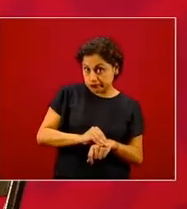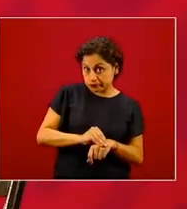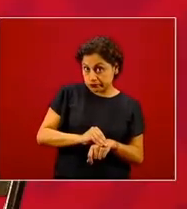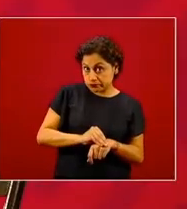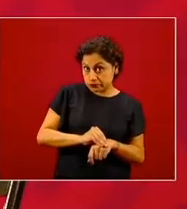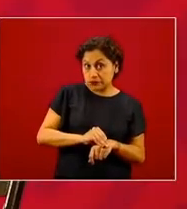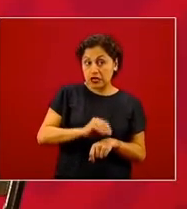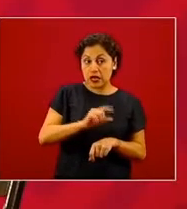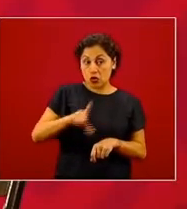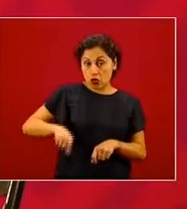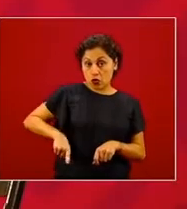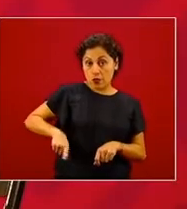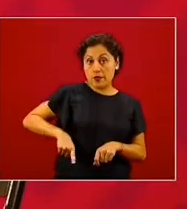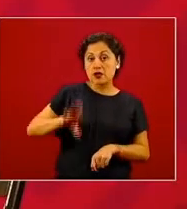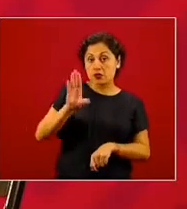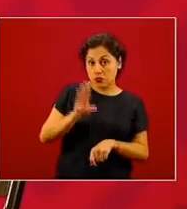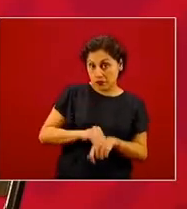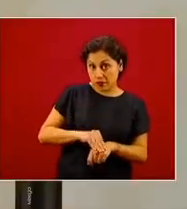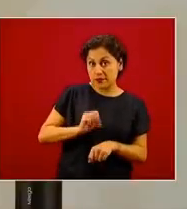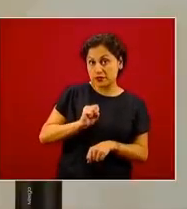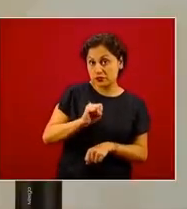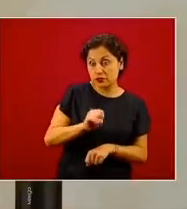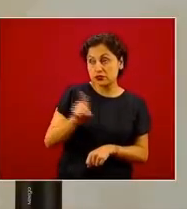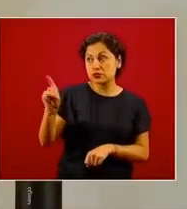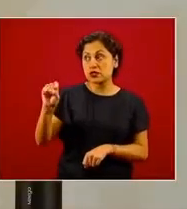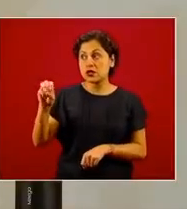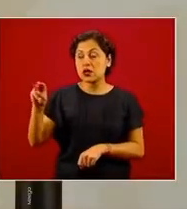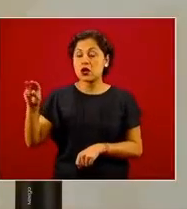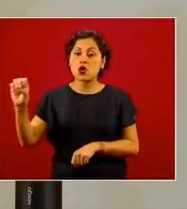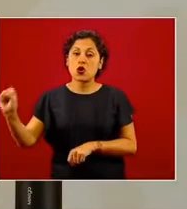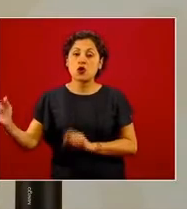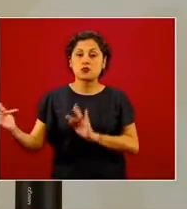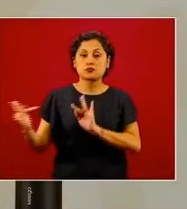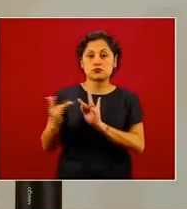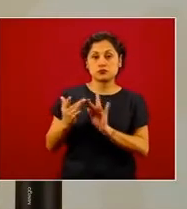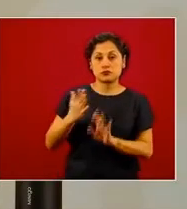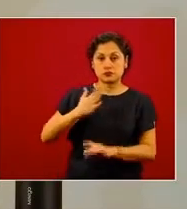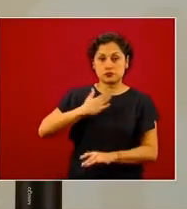And so the WHO contacted me directly,